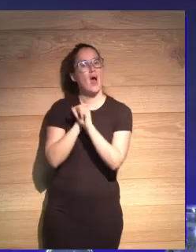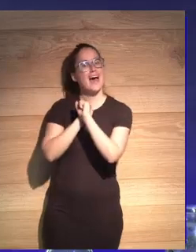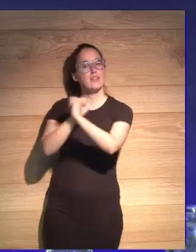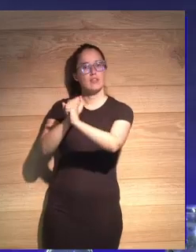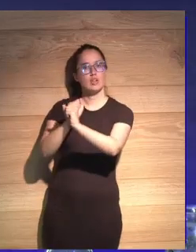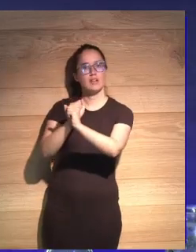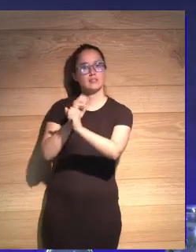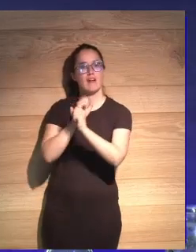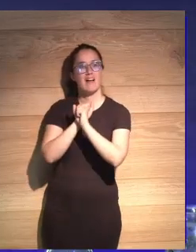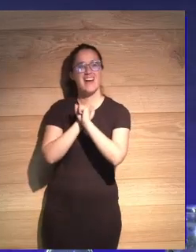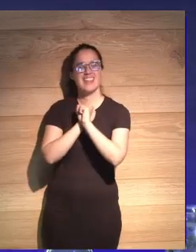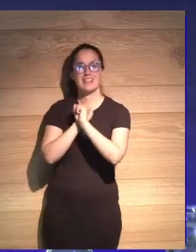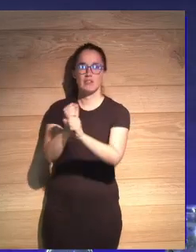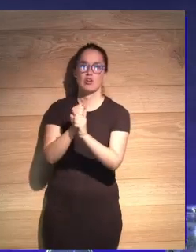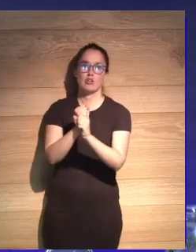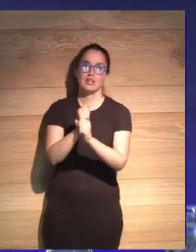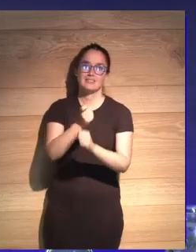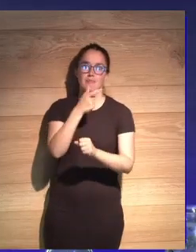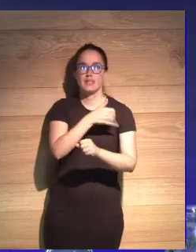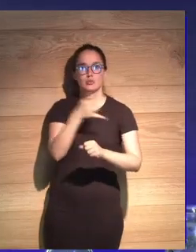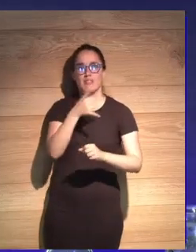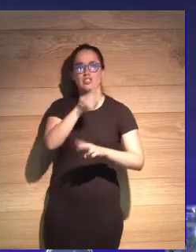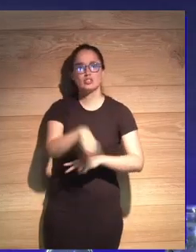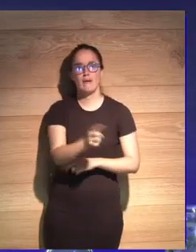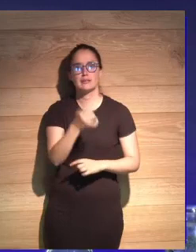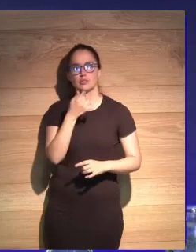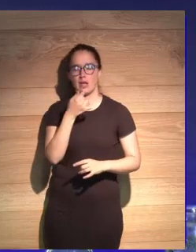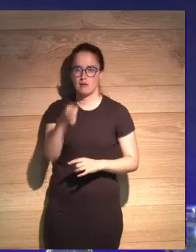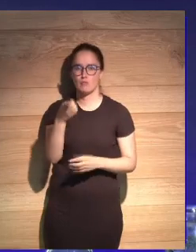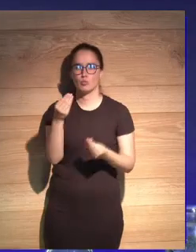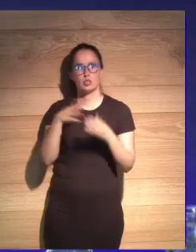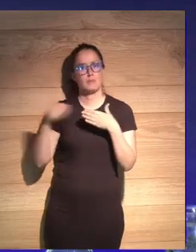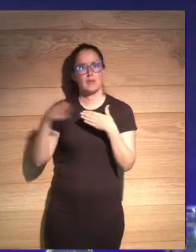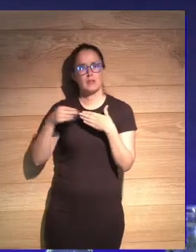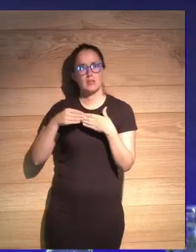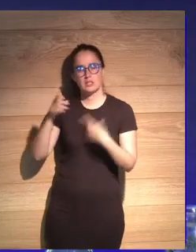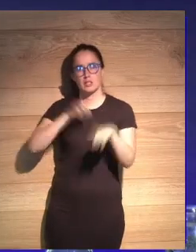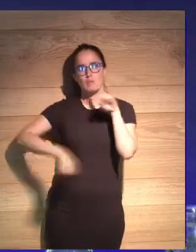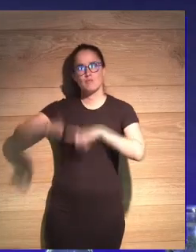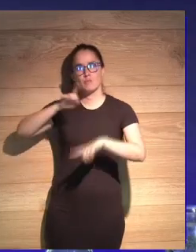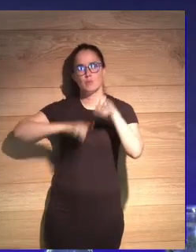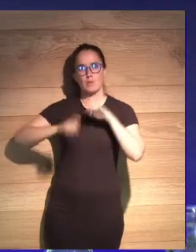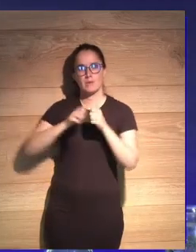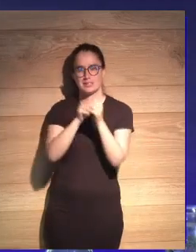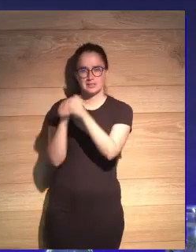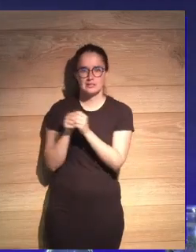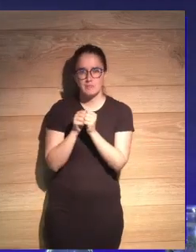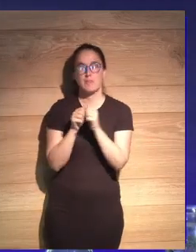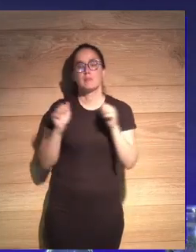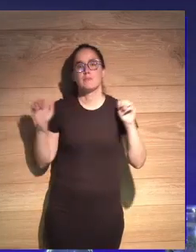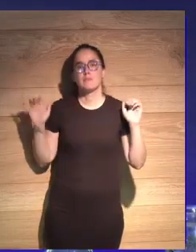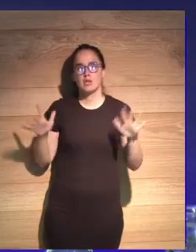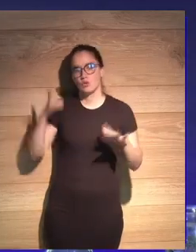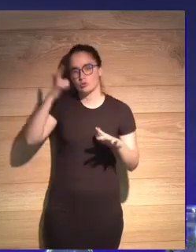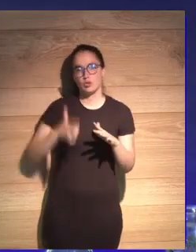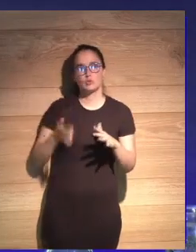discussed by psychiatrists, because they have this term of addictions to